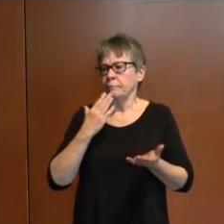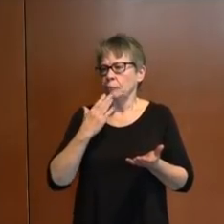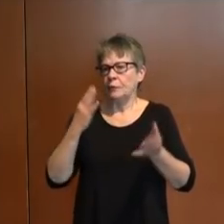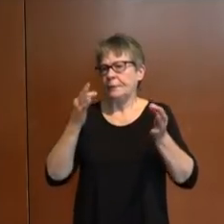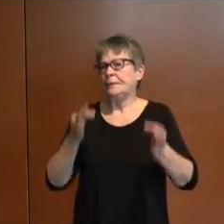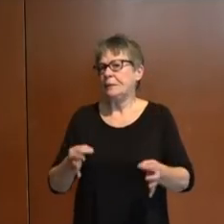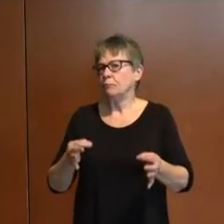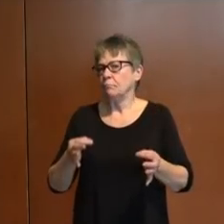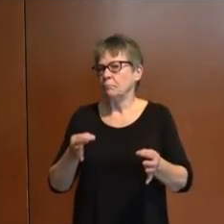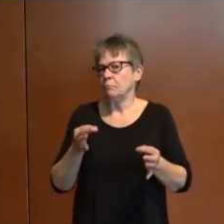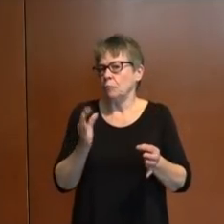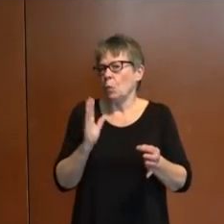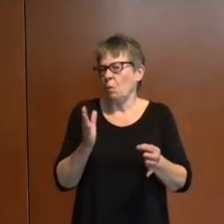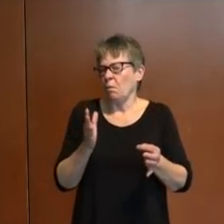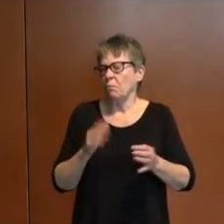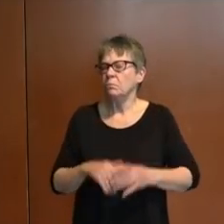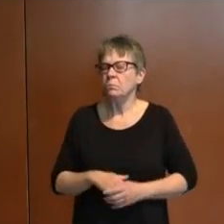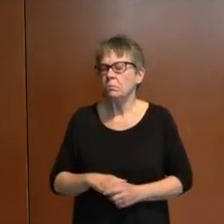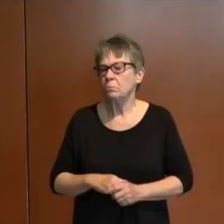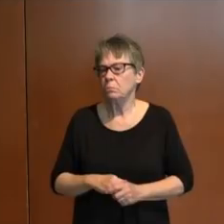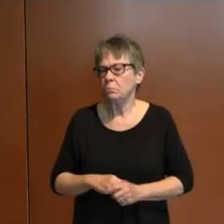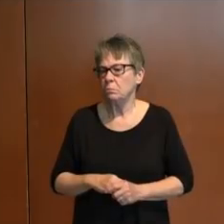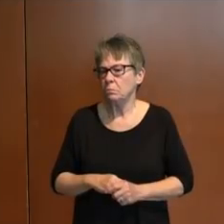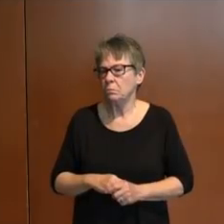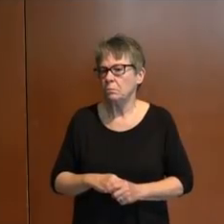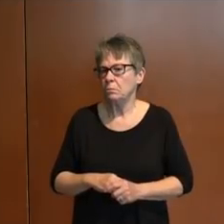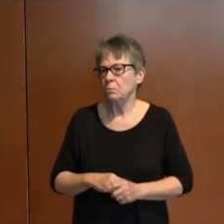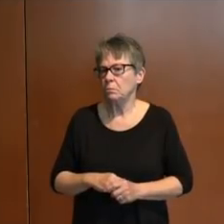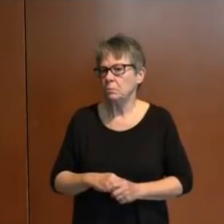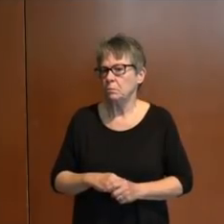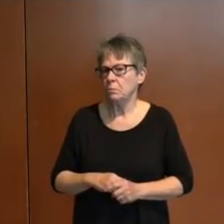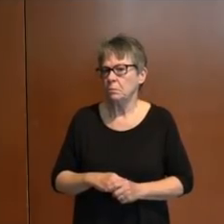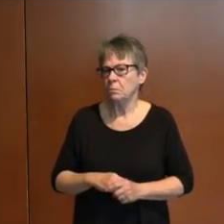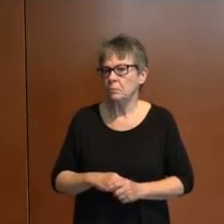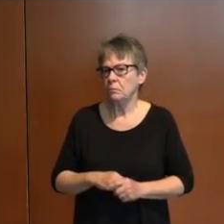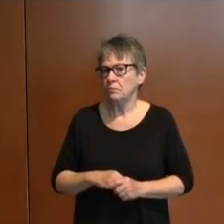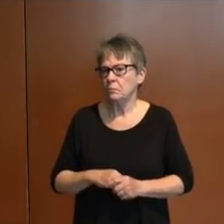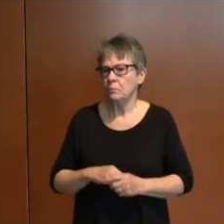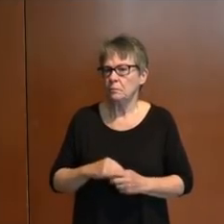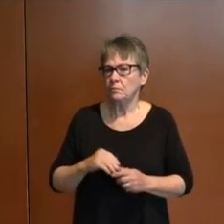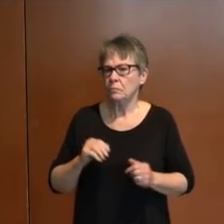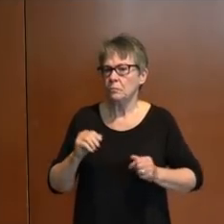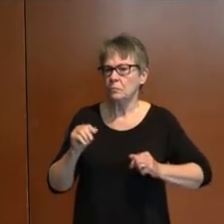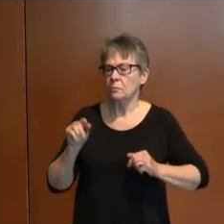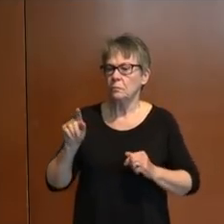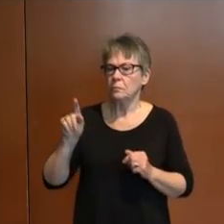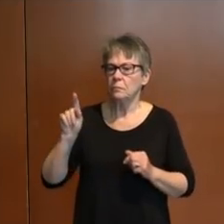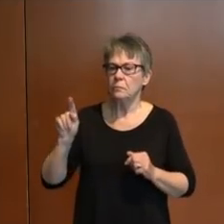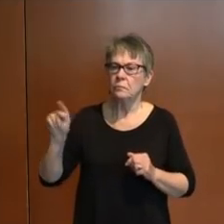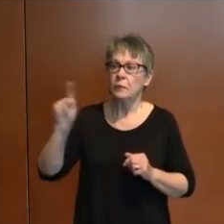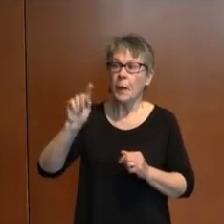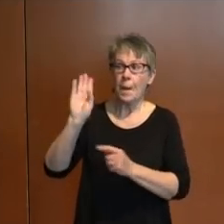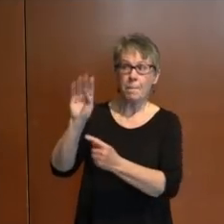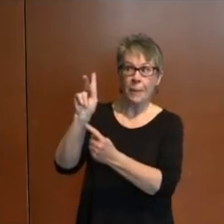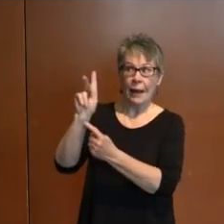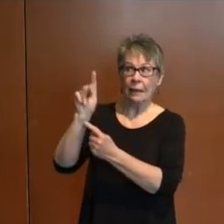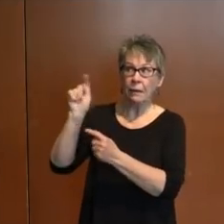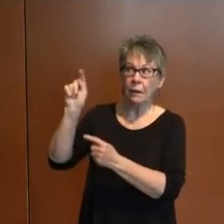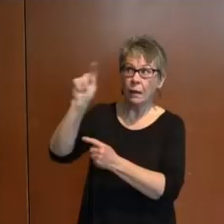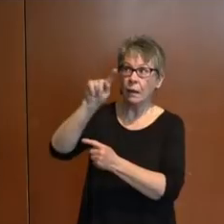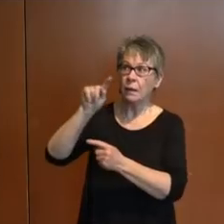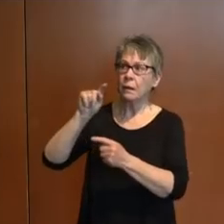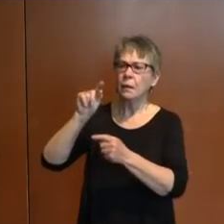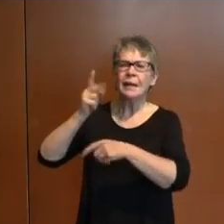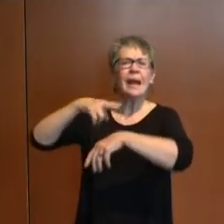by the nation, you know, the money center banks that have a national footprint. I can't promise you when or exactly what it looks like in terms of where